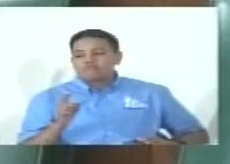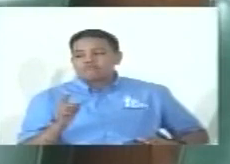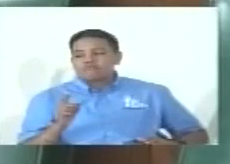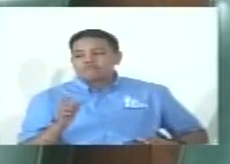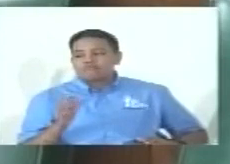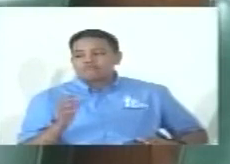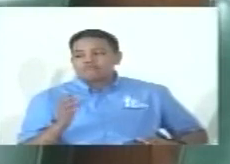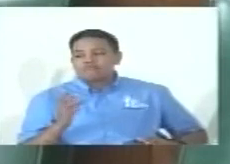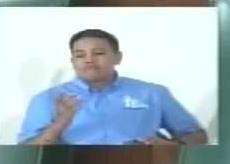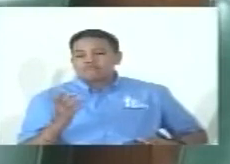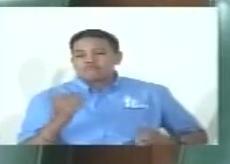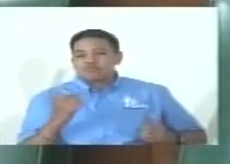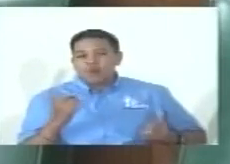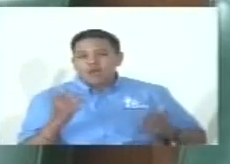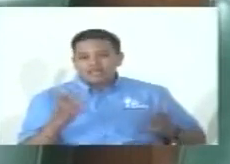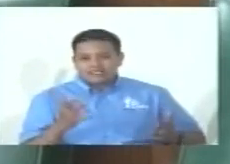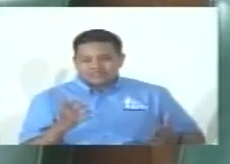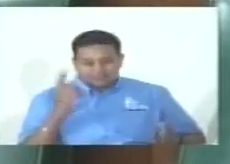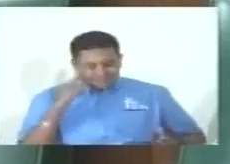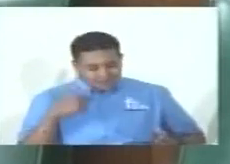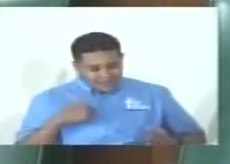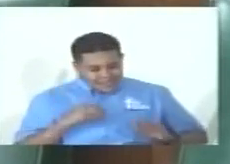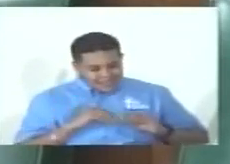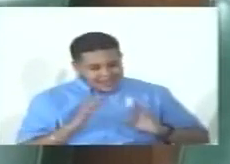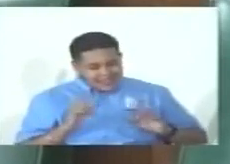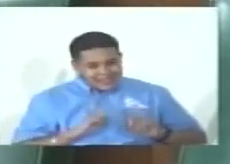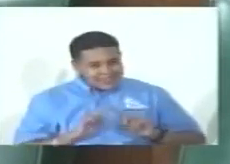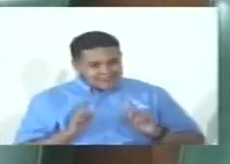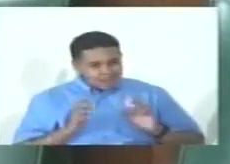For me, clearly, it hits in a different way.